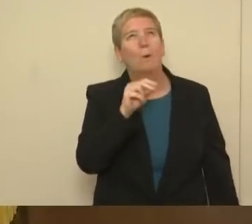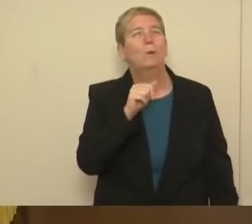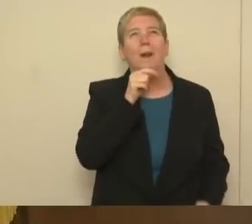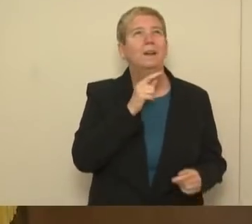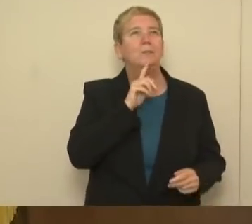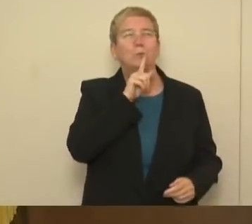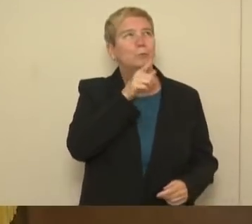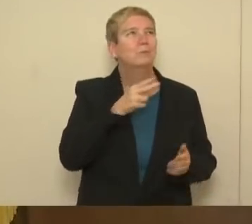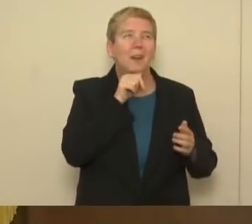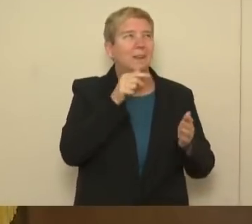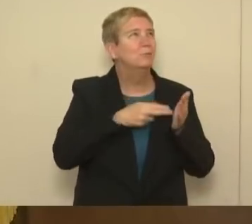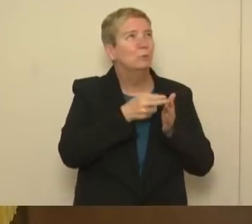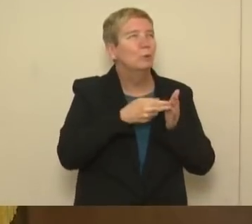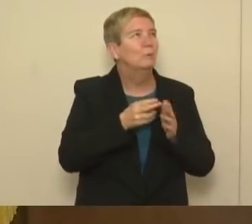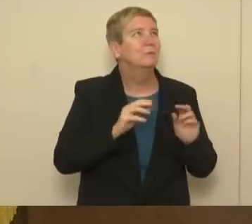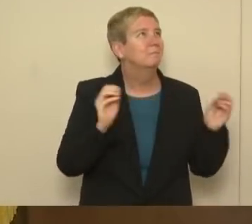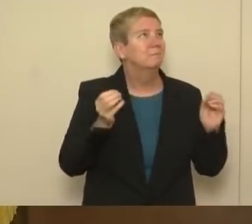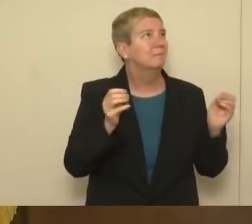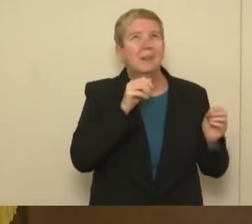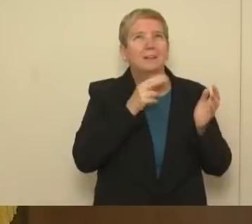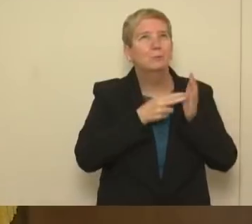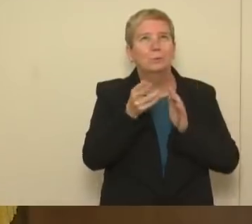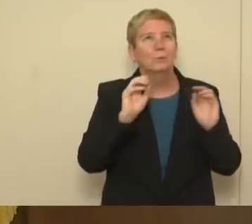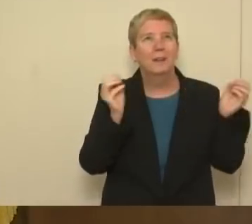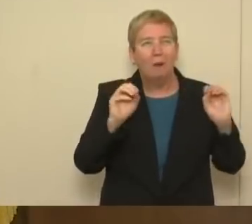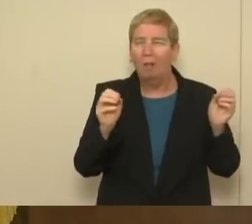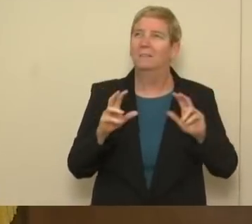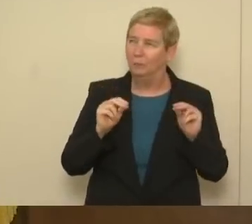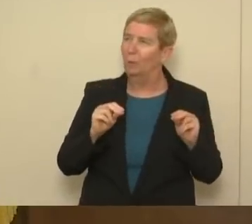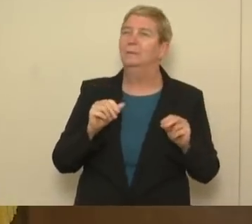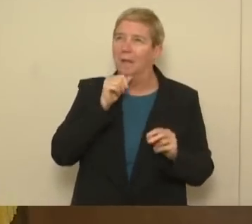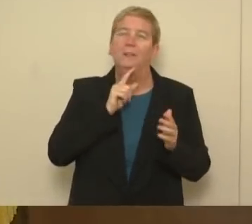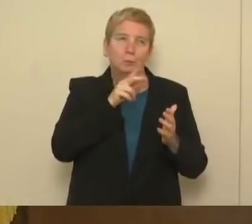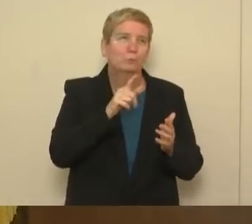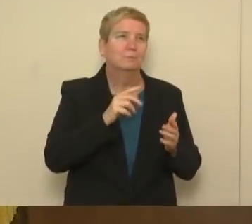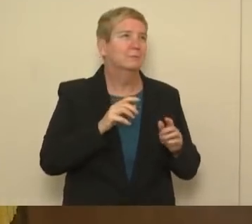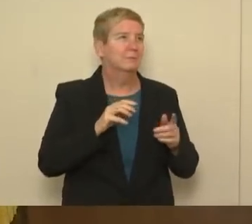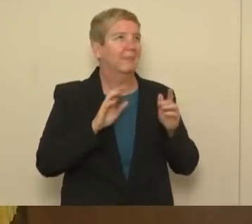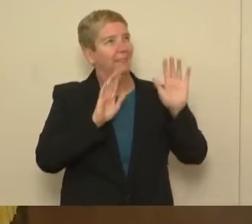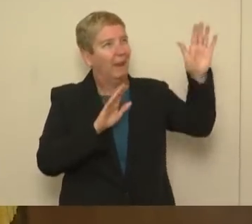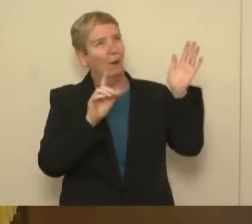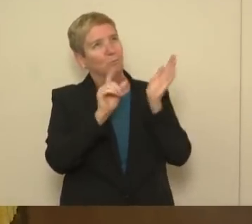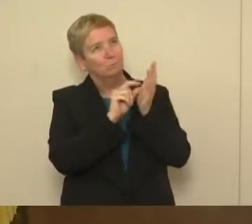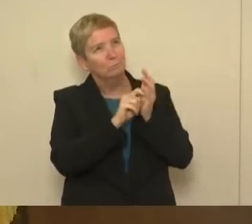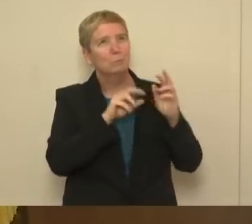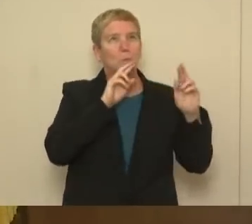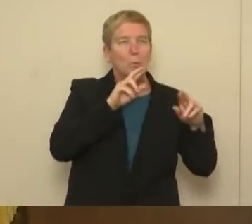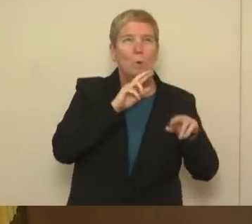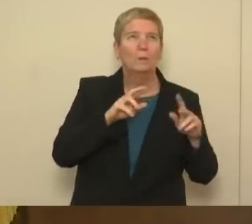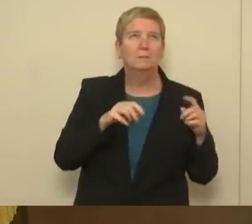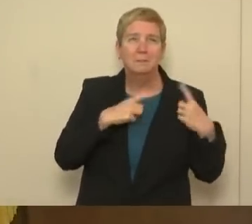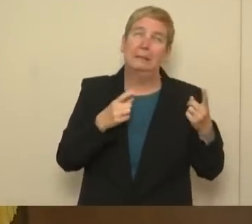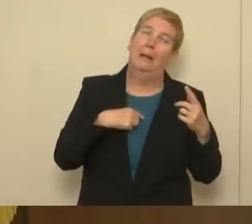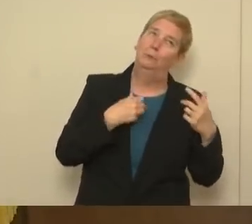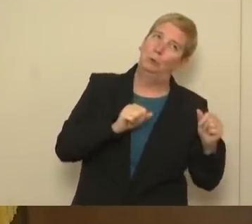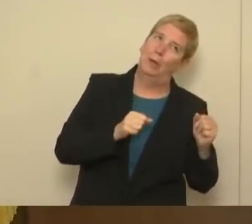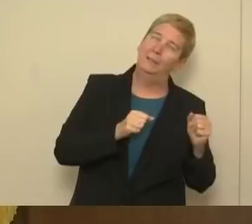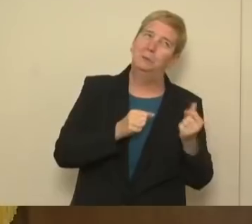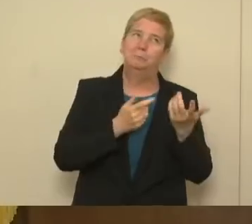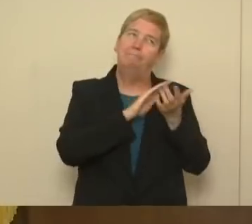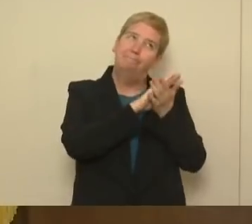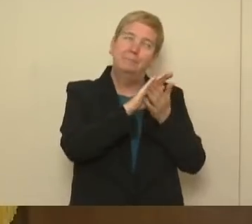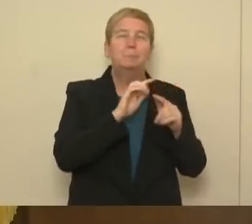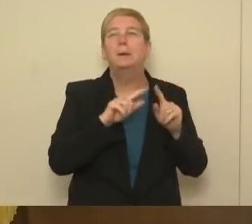some of the White House task force's briefings some credit. And that's why your question, Patrick, was